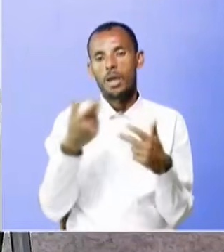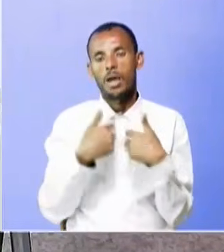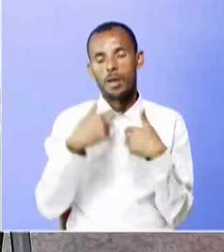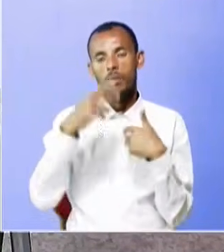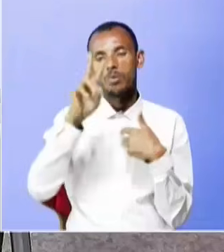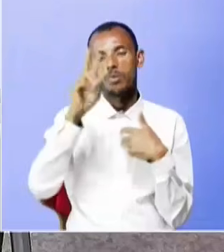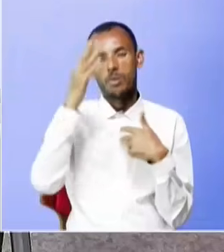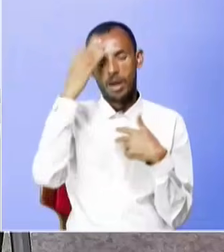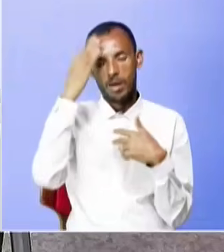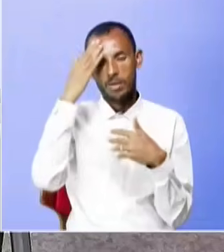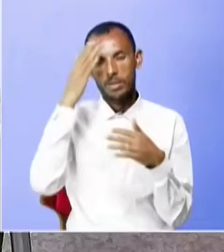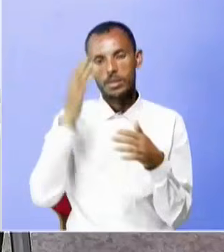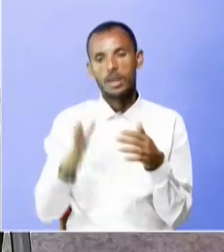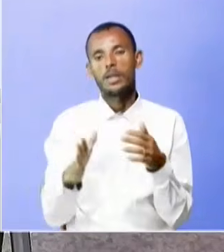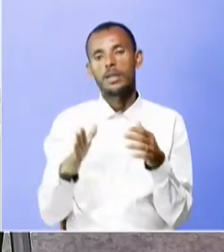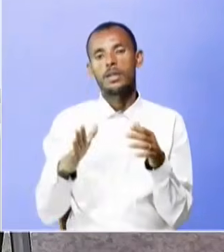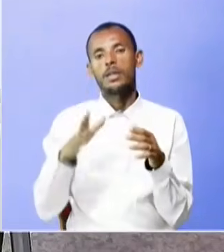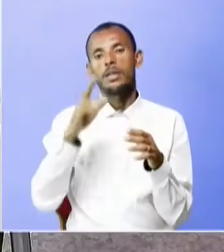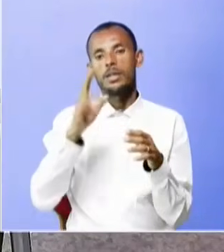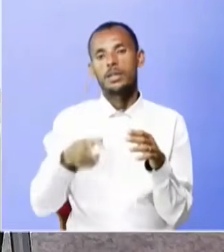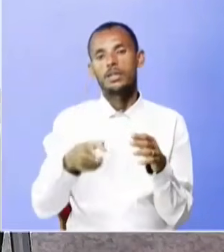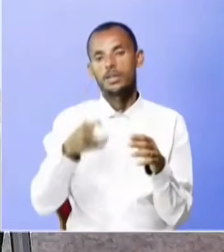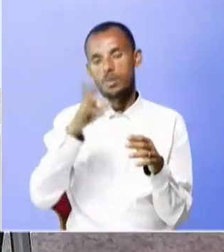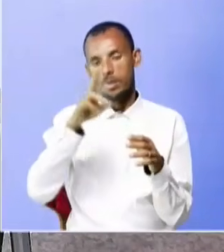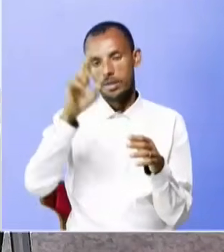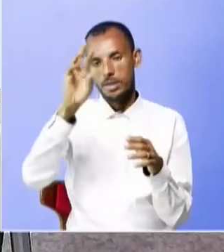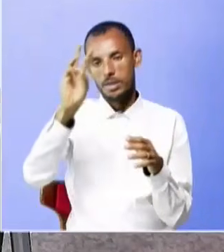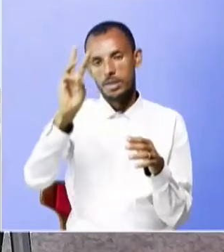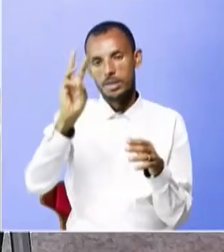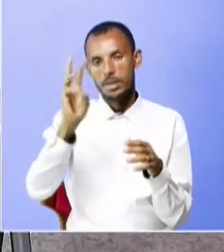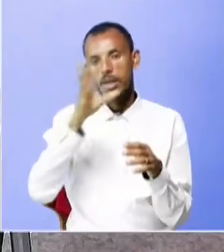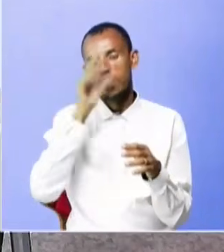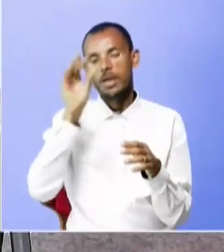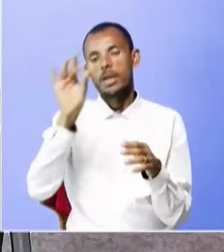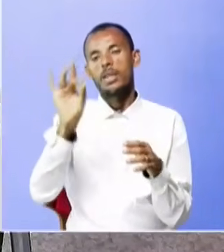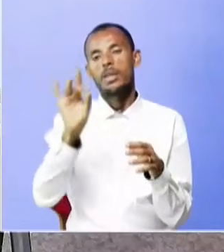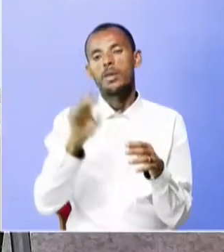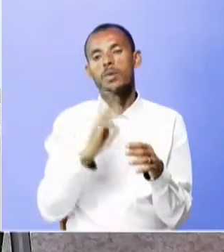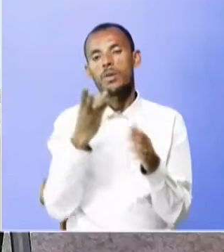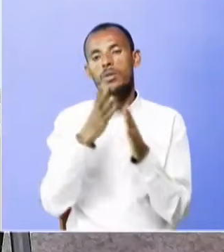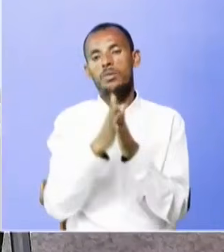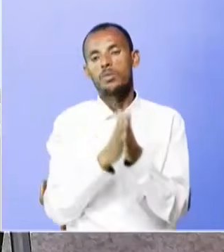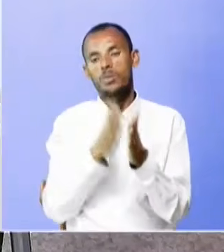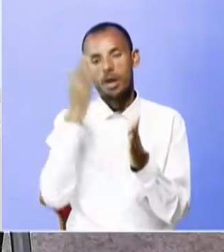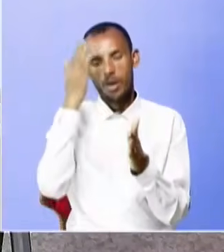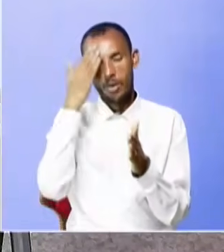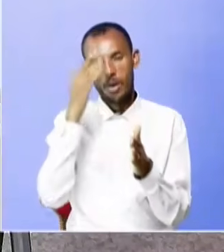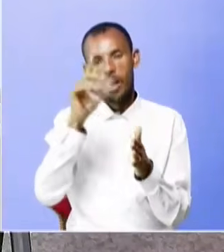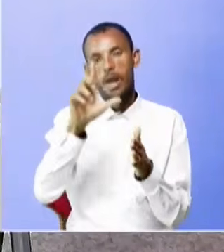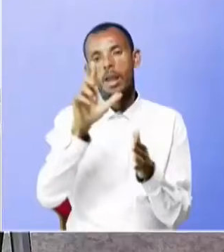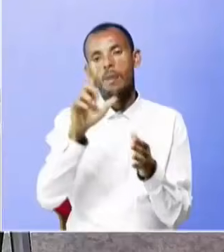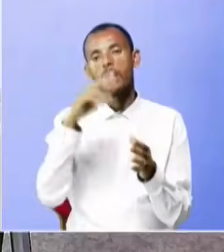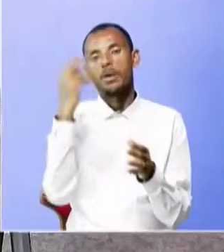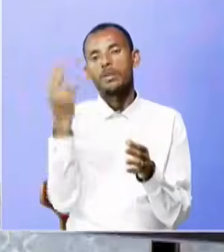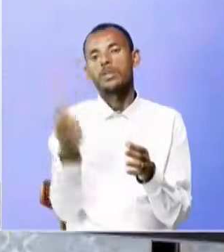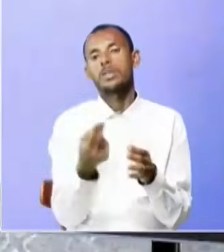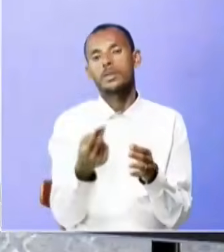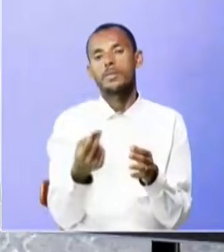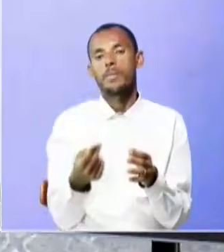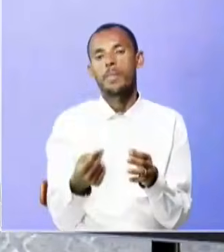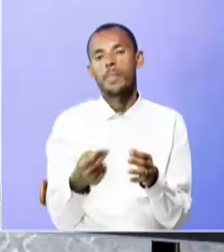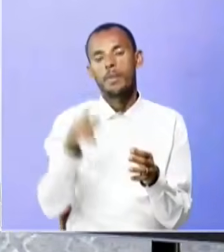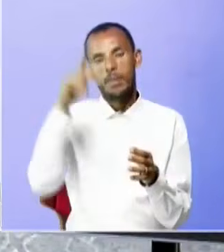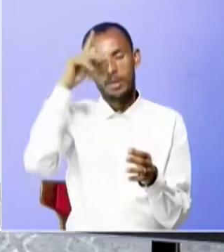known sides, h or 6 and 8. So we need to determine L by using Pythagoras